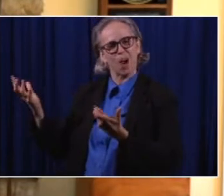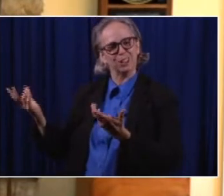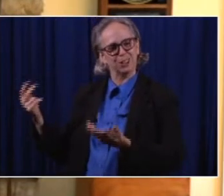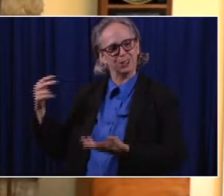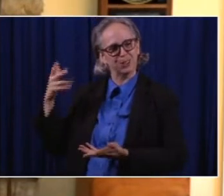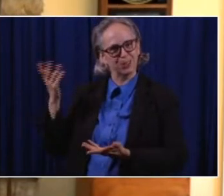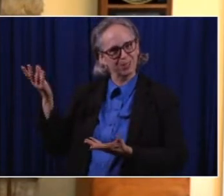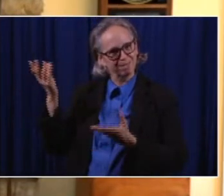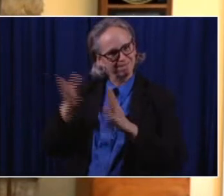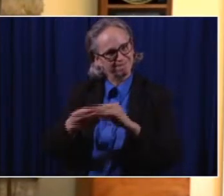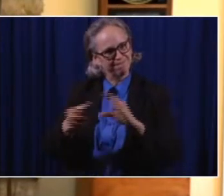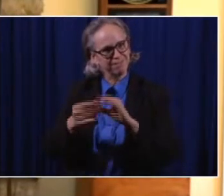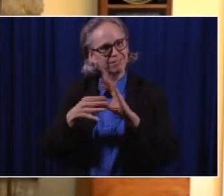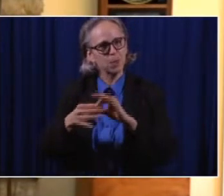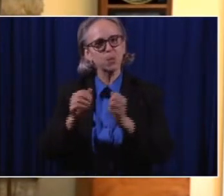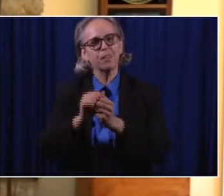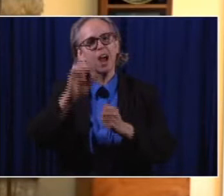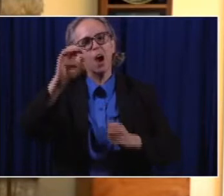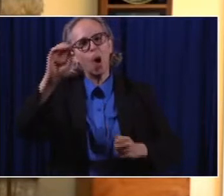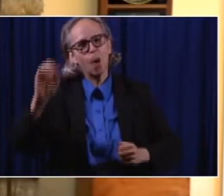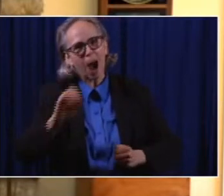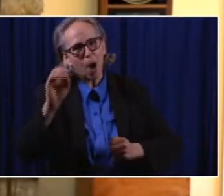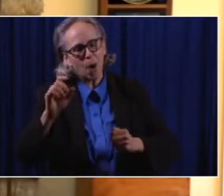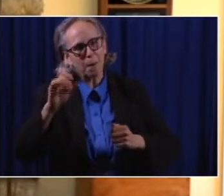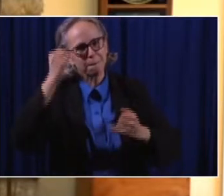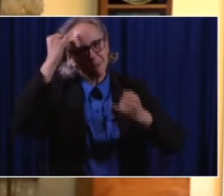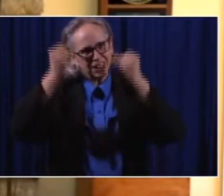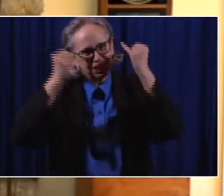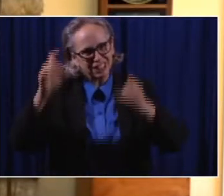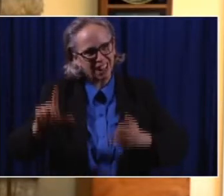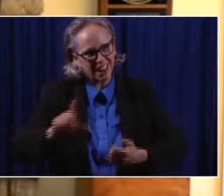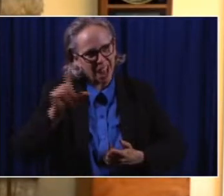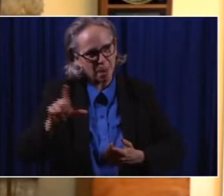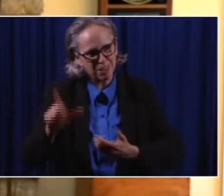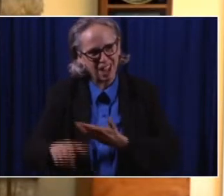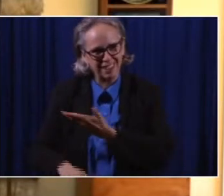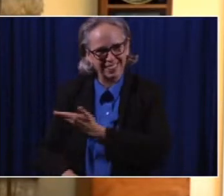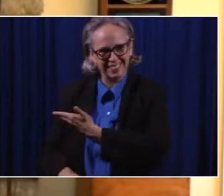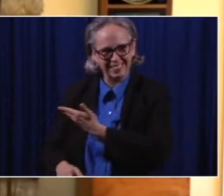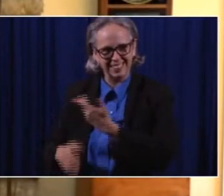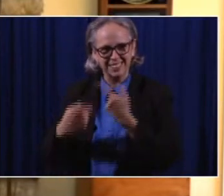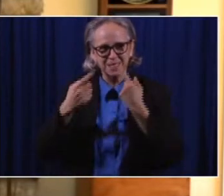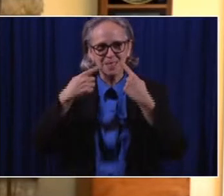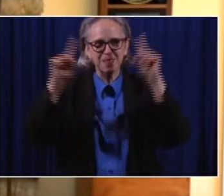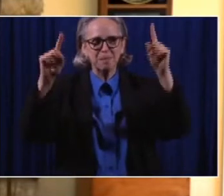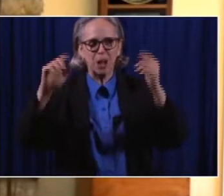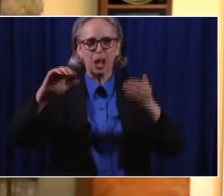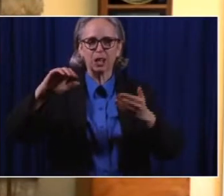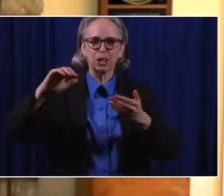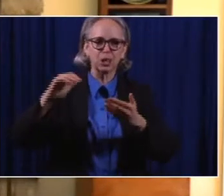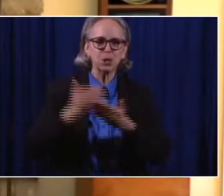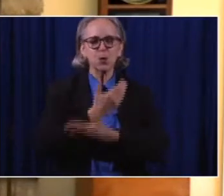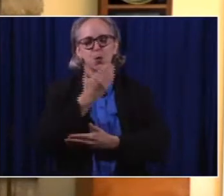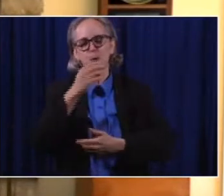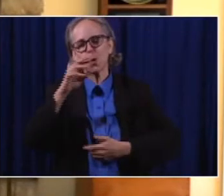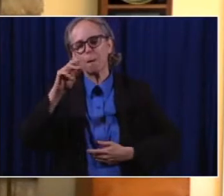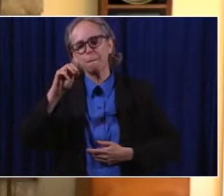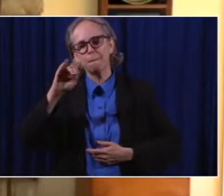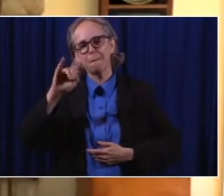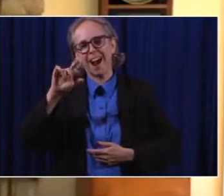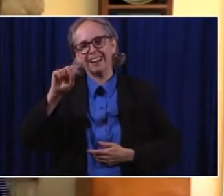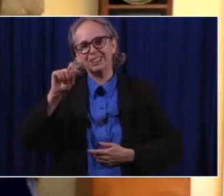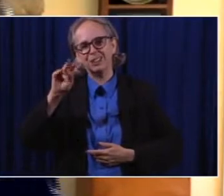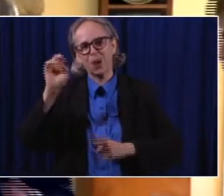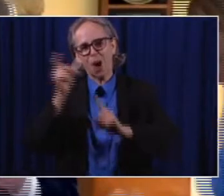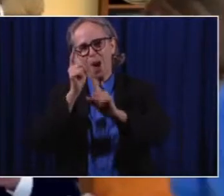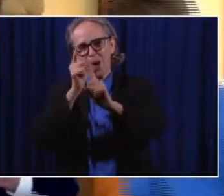Library and a milestone that they were able to reach in the last few days. Fran.